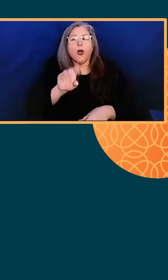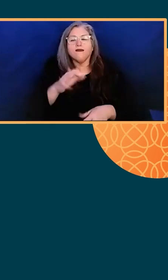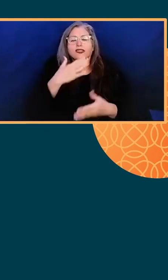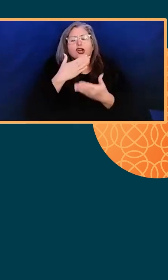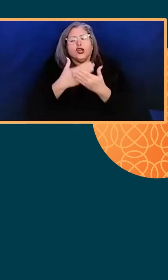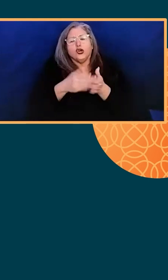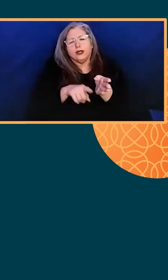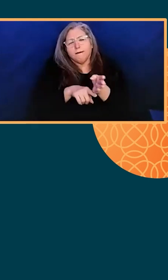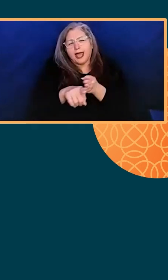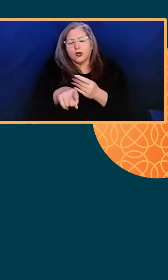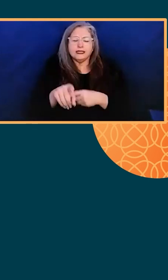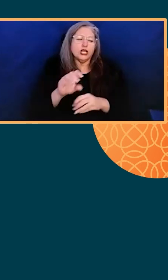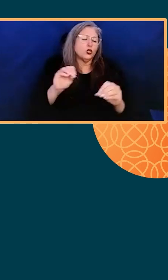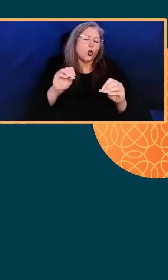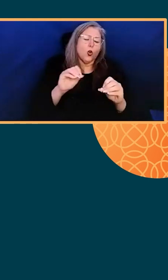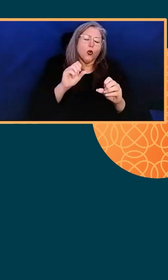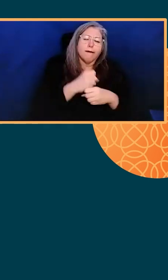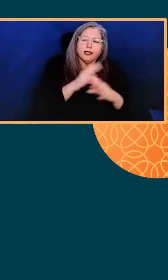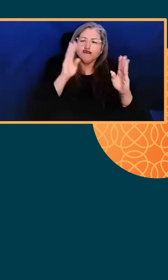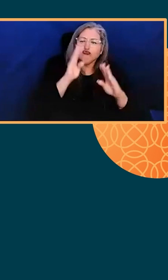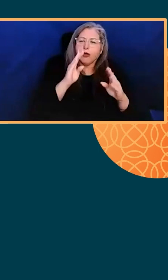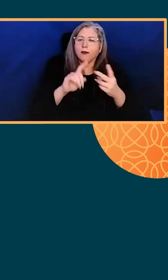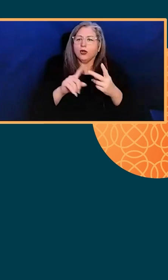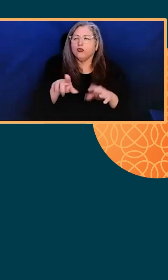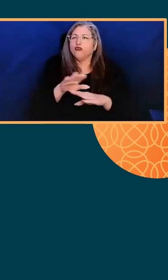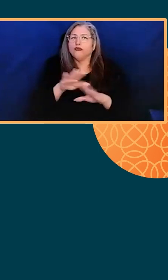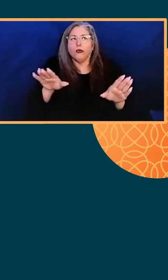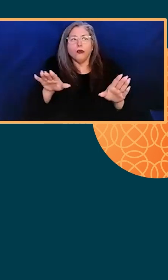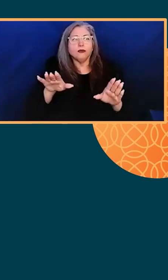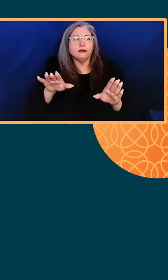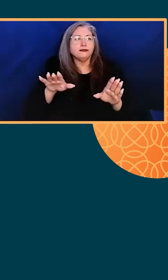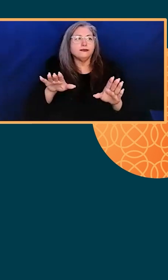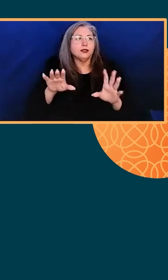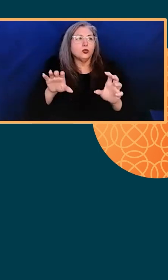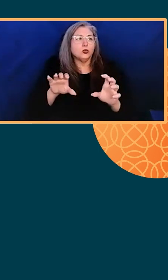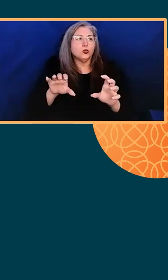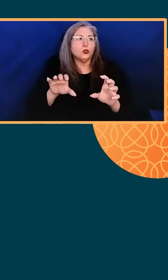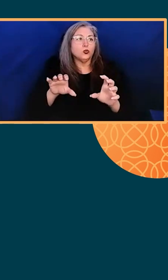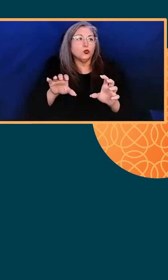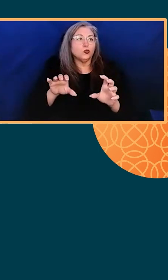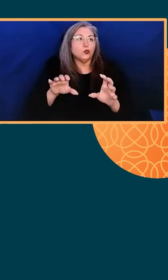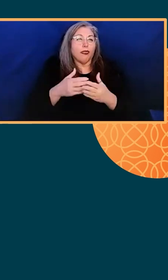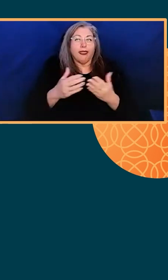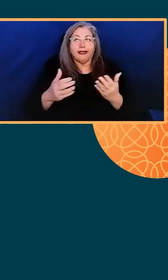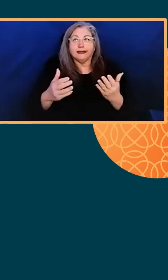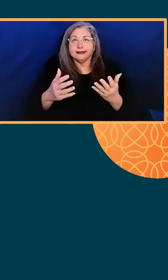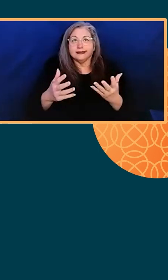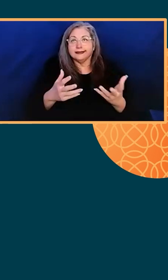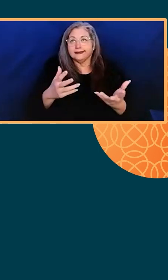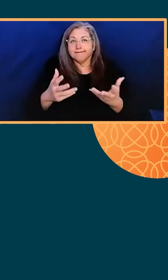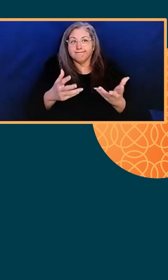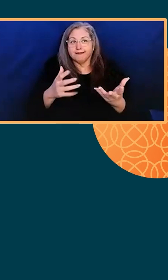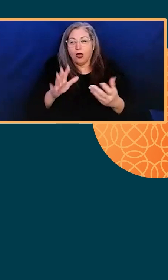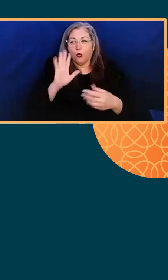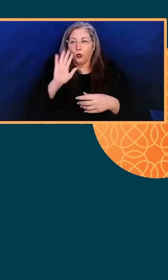that doesn't cause trouble, that, you know, doesn't do things that